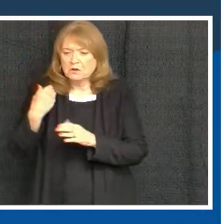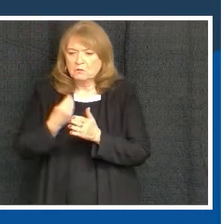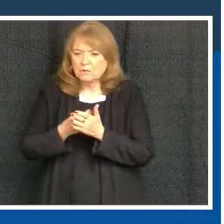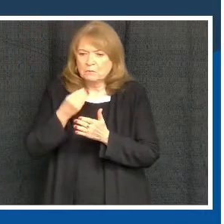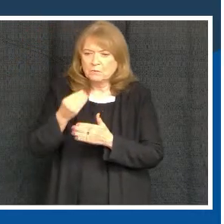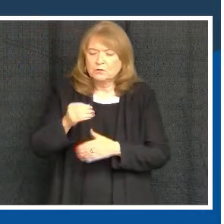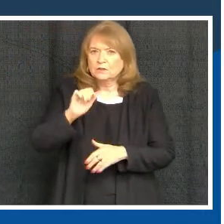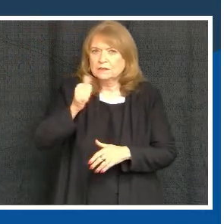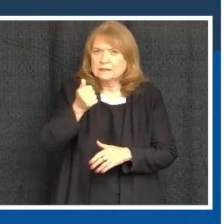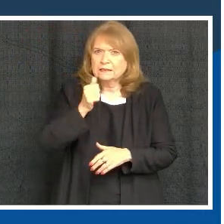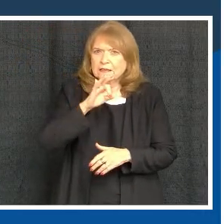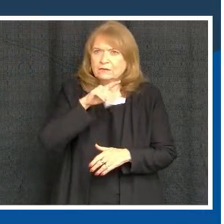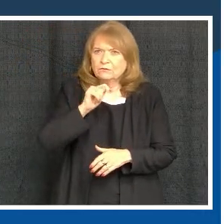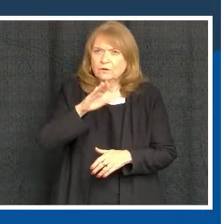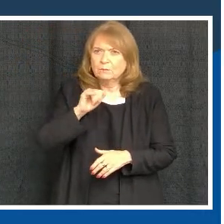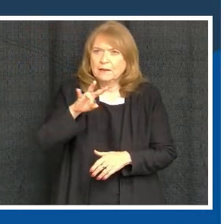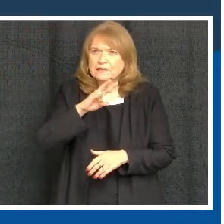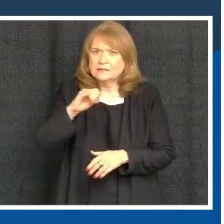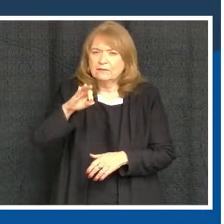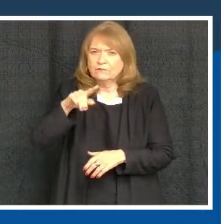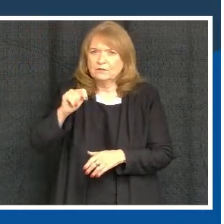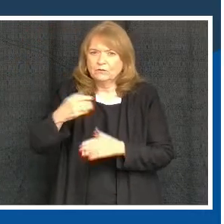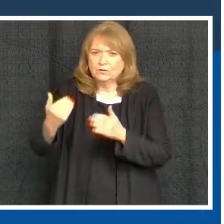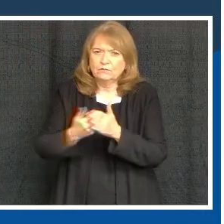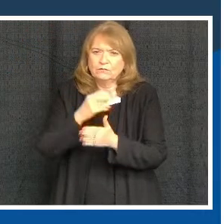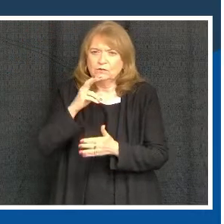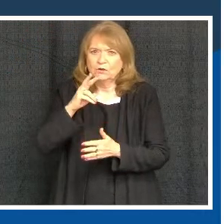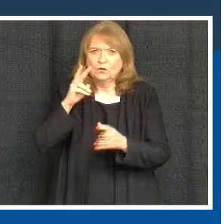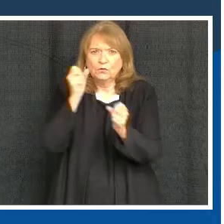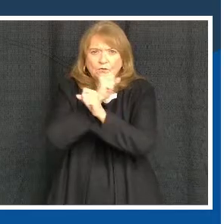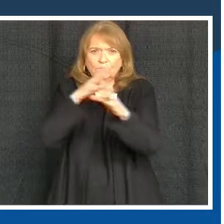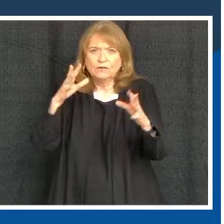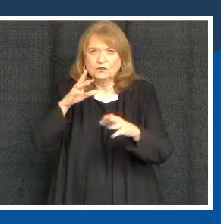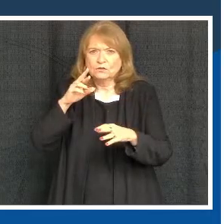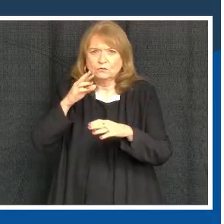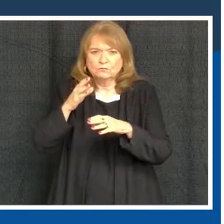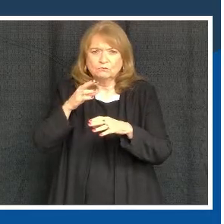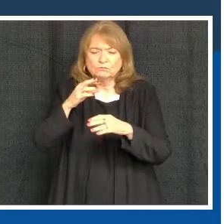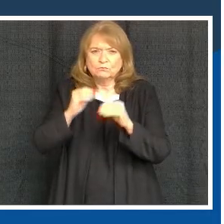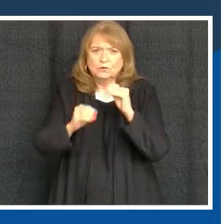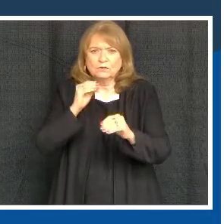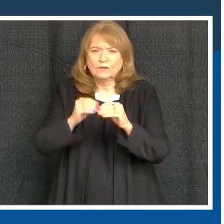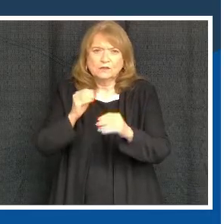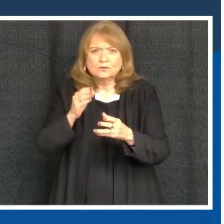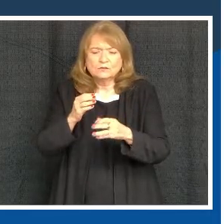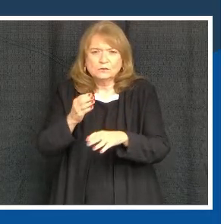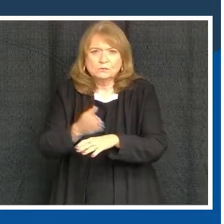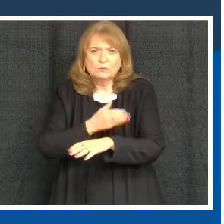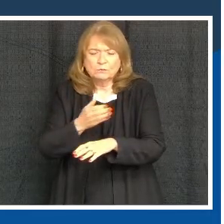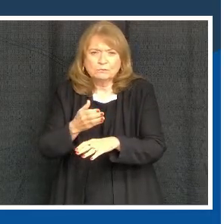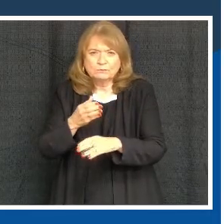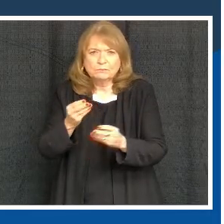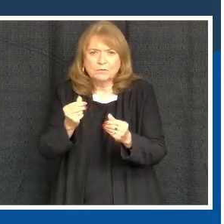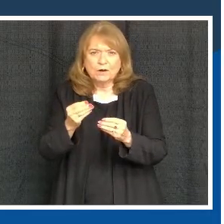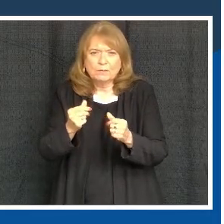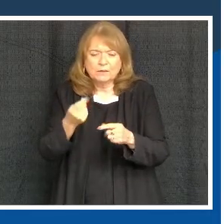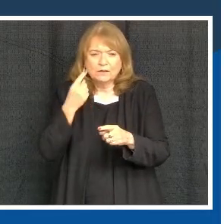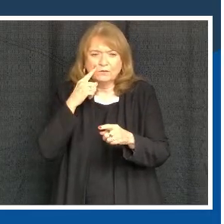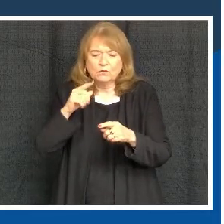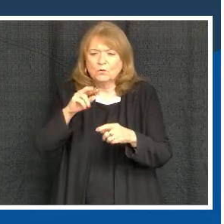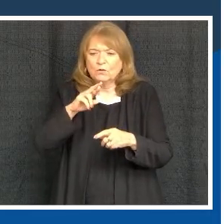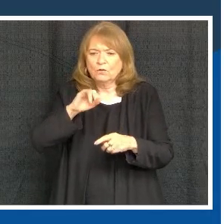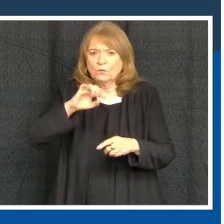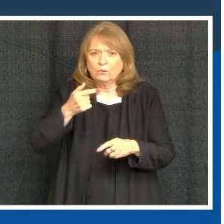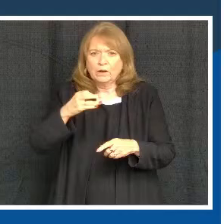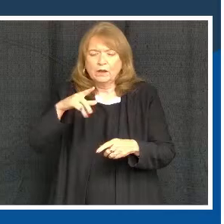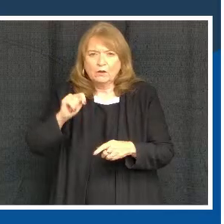10-foot by 70-foot strip of the New Vision Renovations property to allow for better access to the Ringgold Creek lift station.